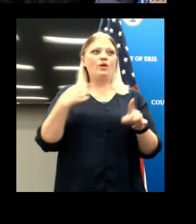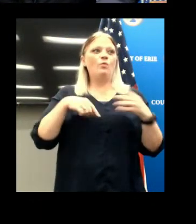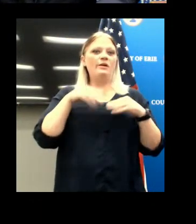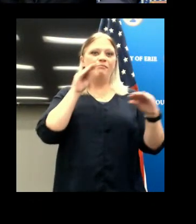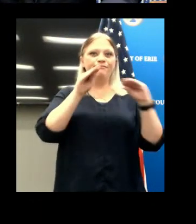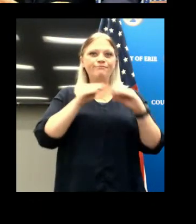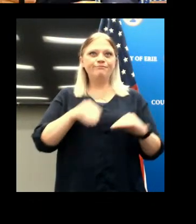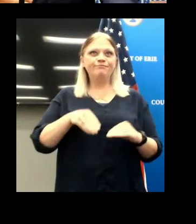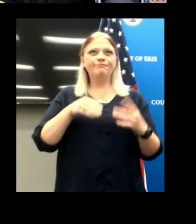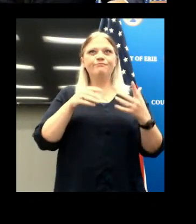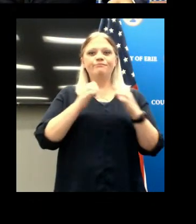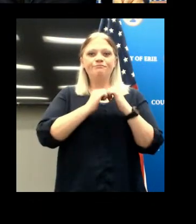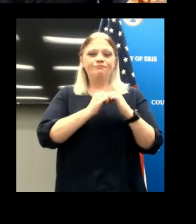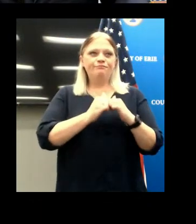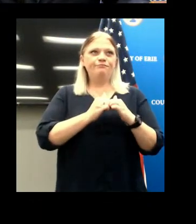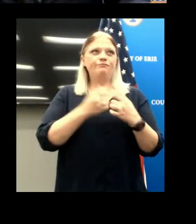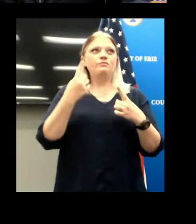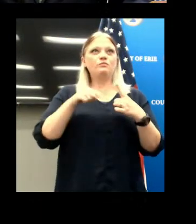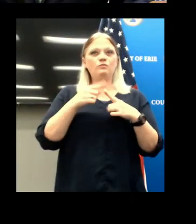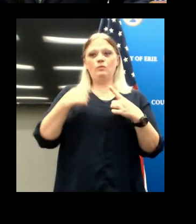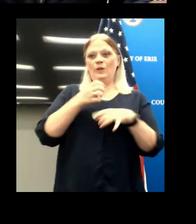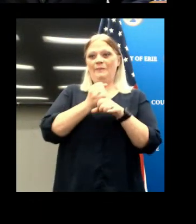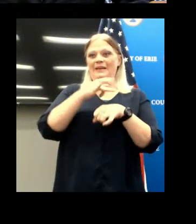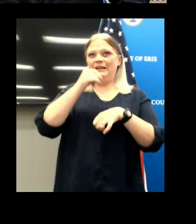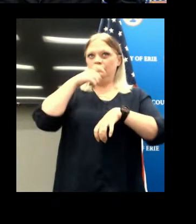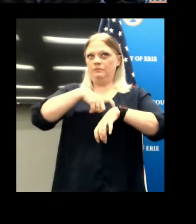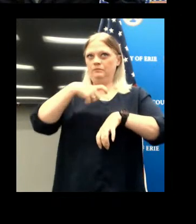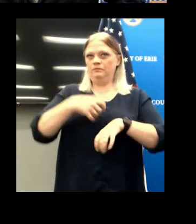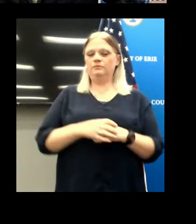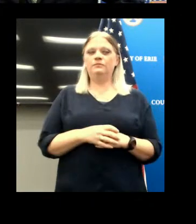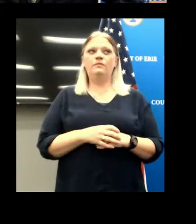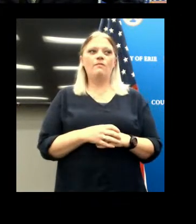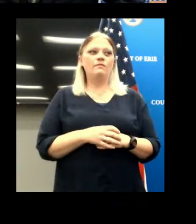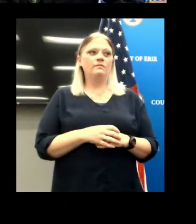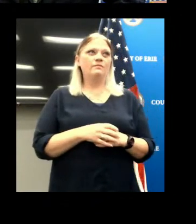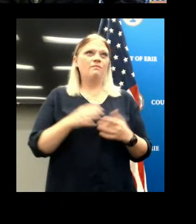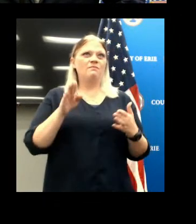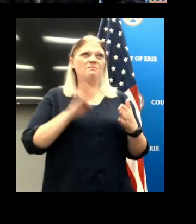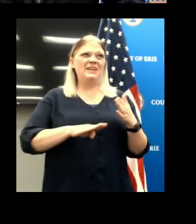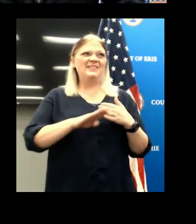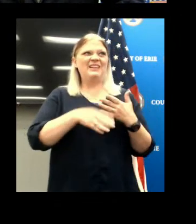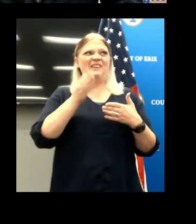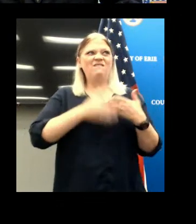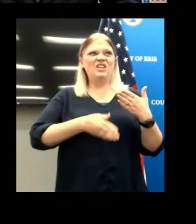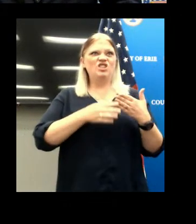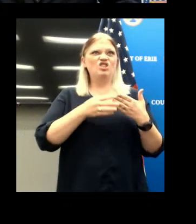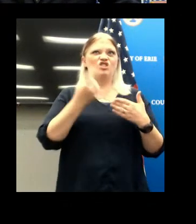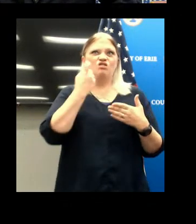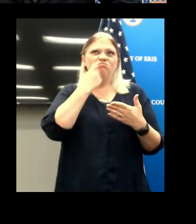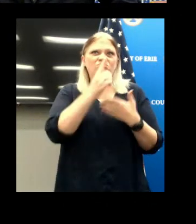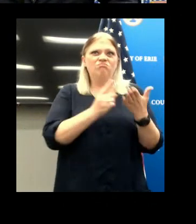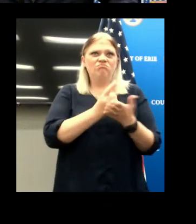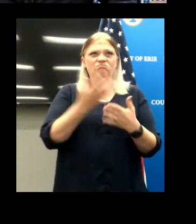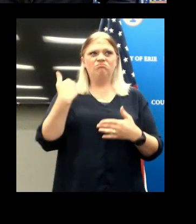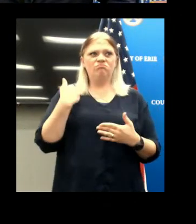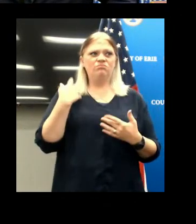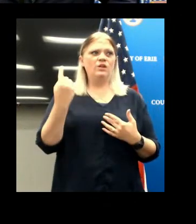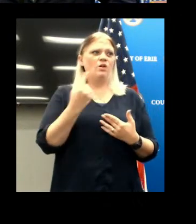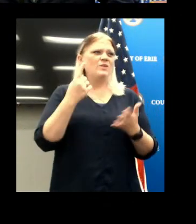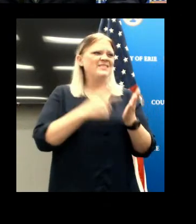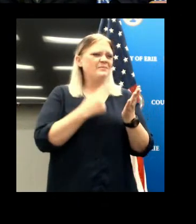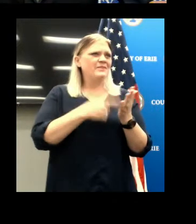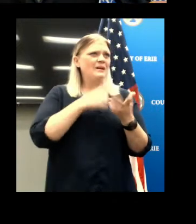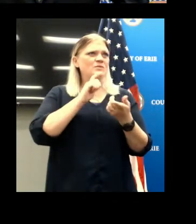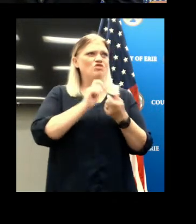in at the time the presentation was prepared, which was basically finished in the last hour. And always, sometimes there are